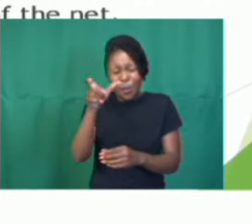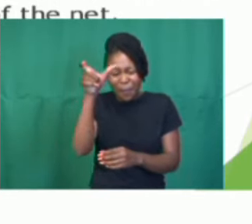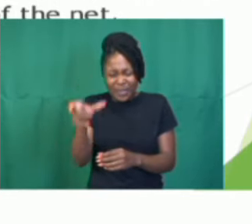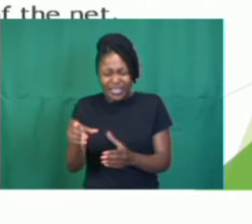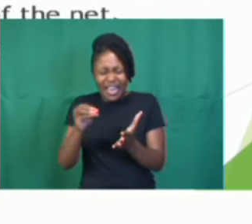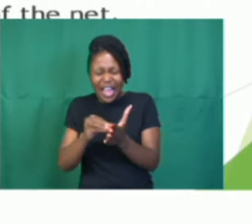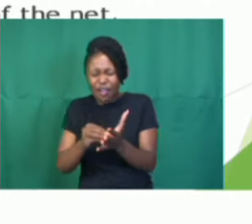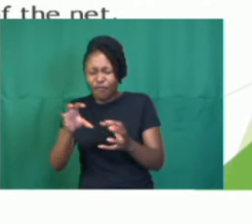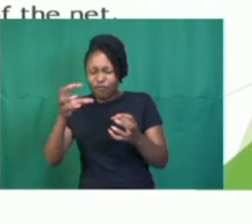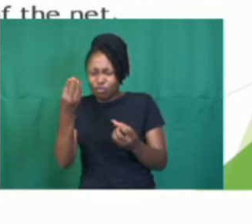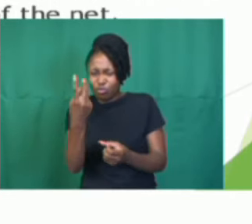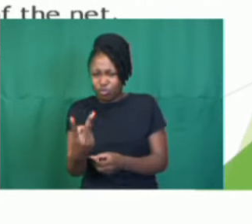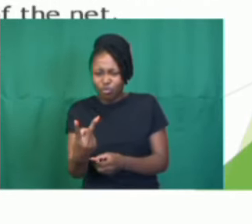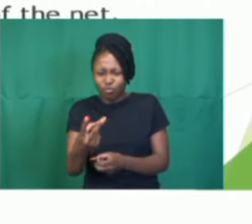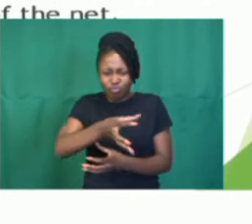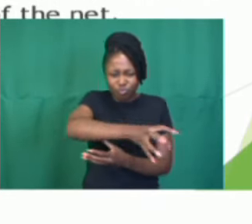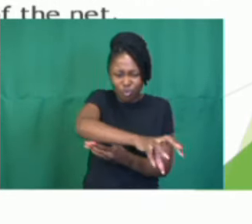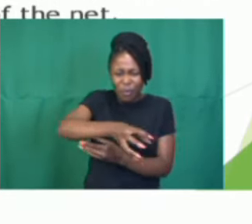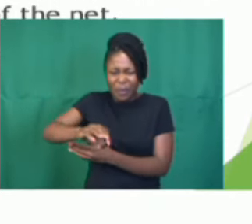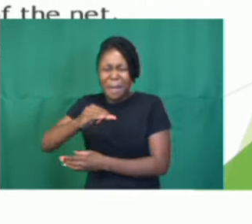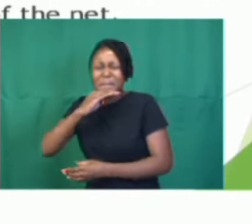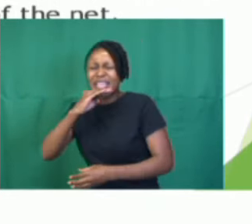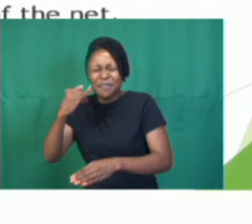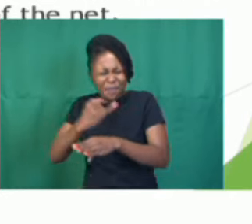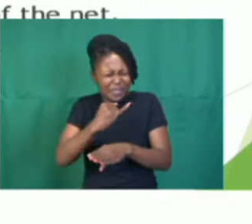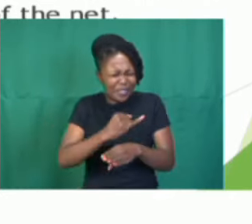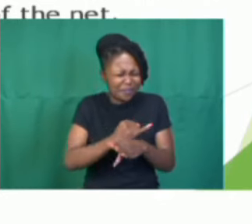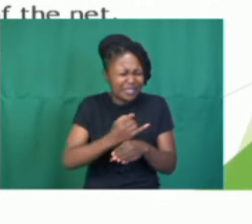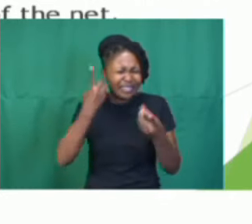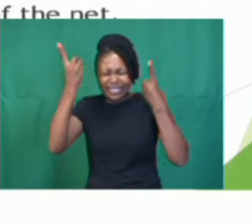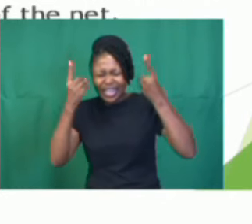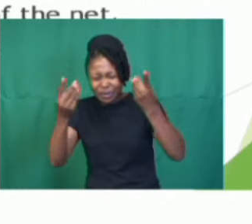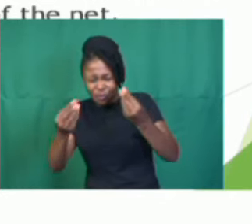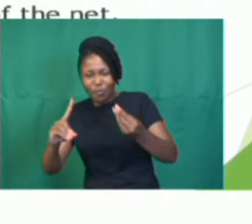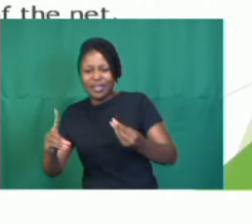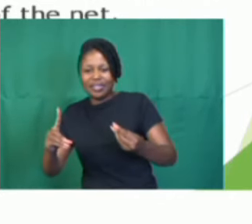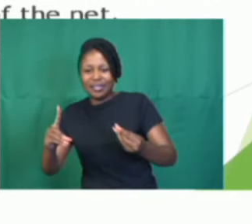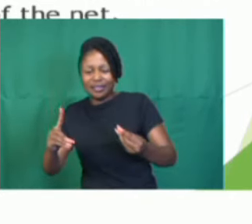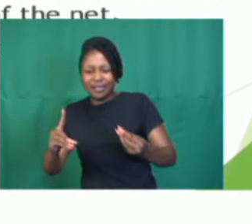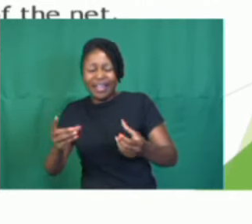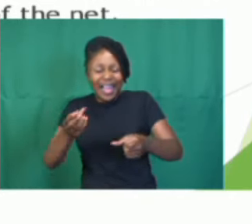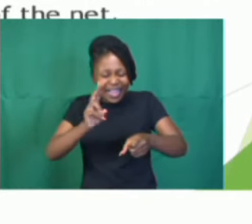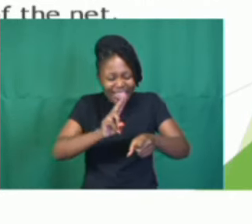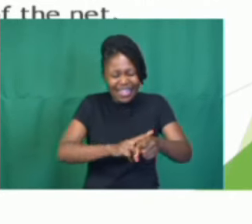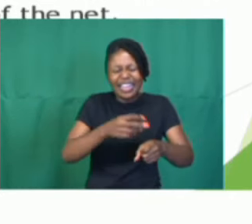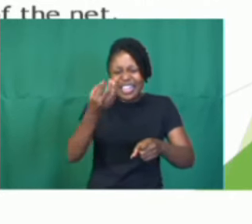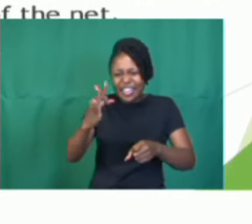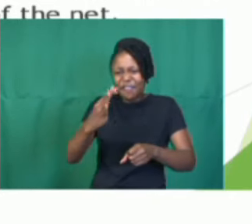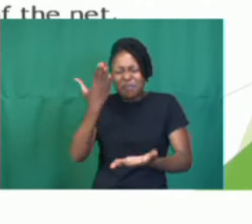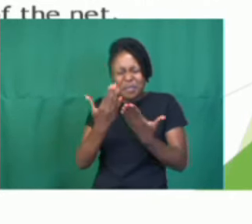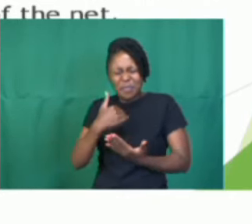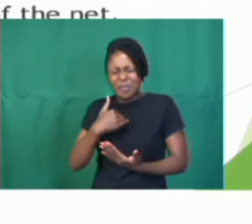make a split-second decision. Now, as he is moving fluidly, again, if I may ask here,